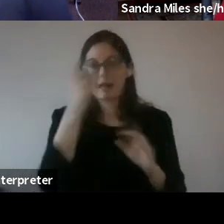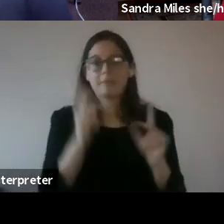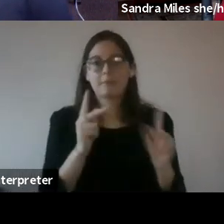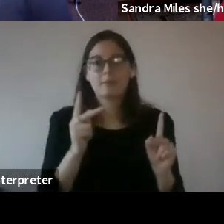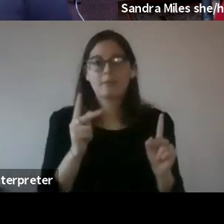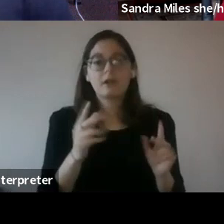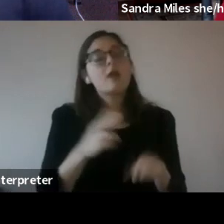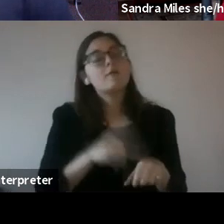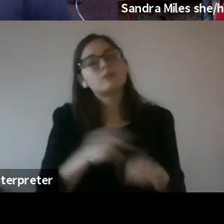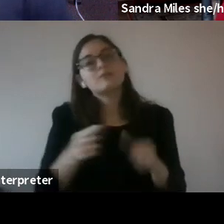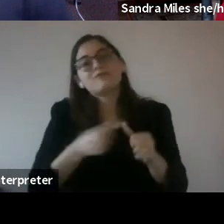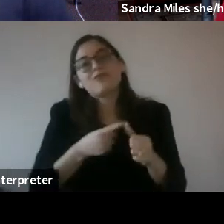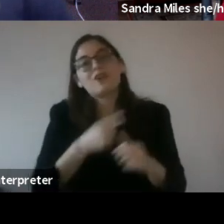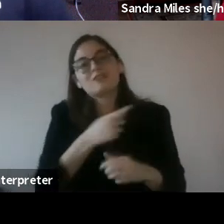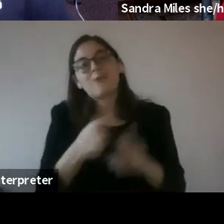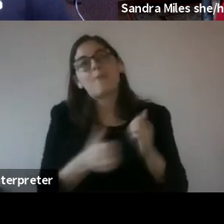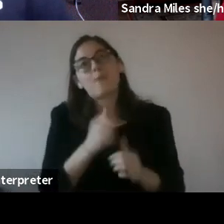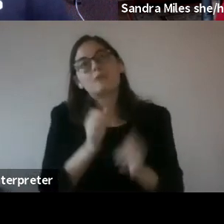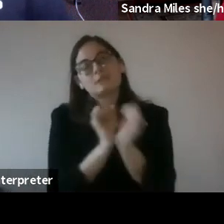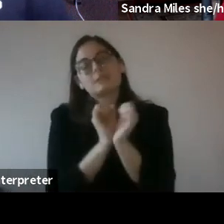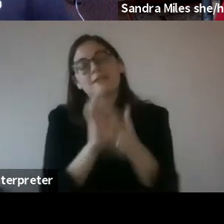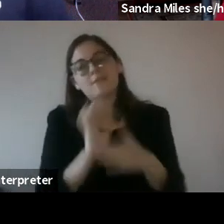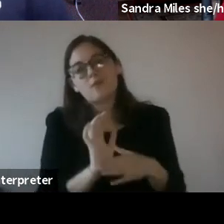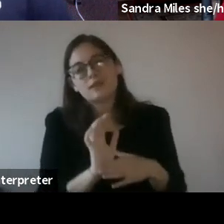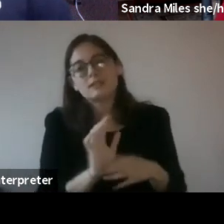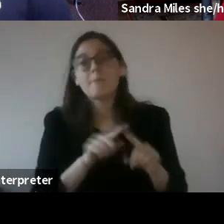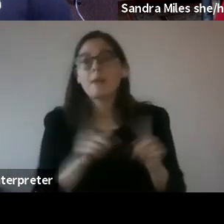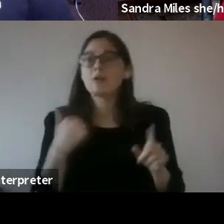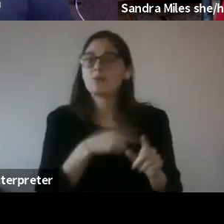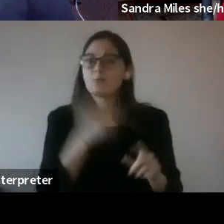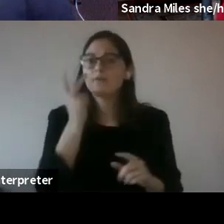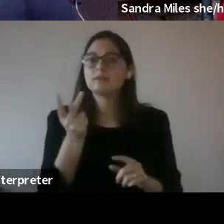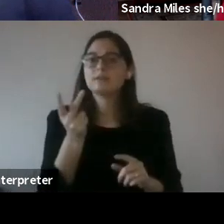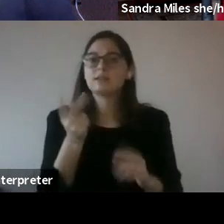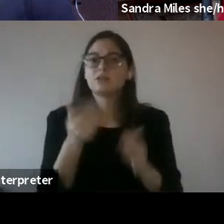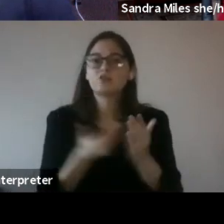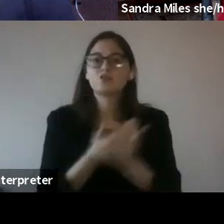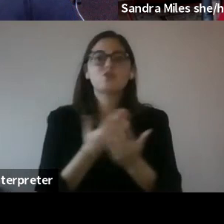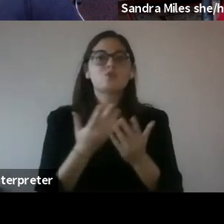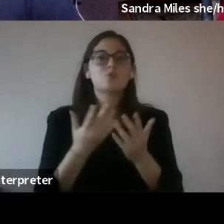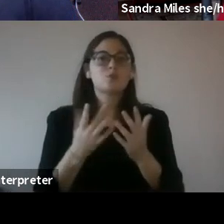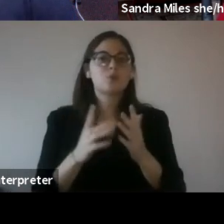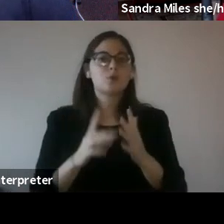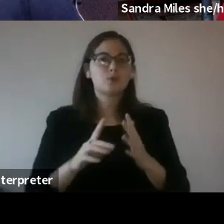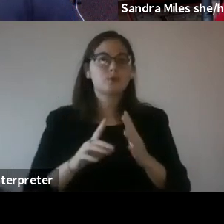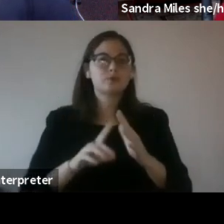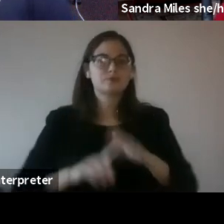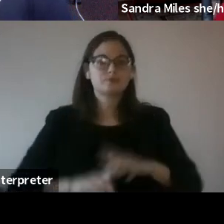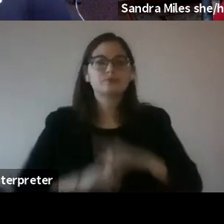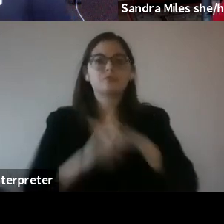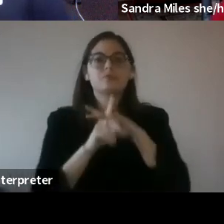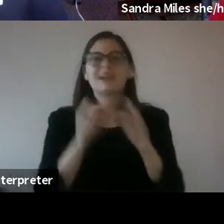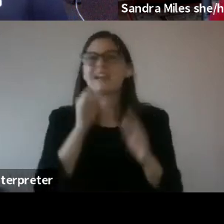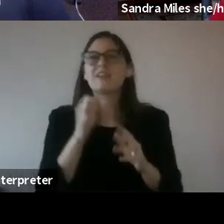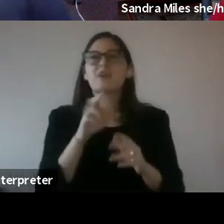at first they mostly were slave movies, but we've definitely seen this new resurgence of, not even a